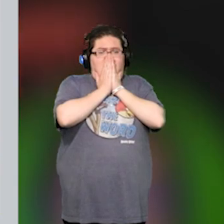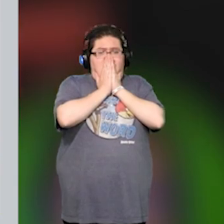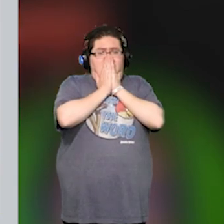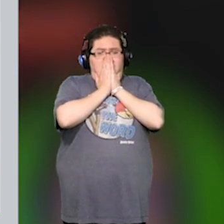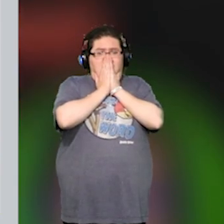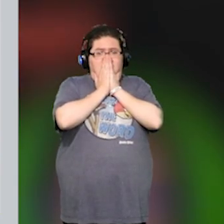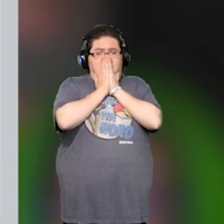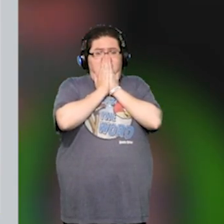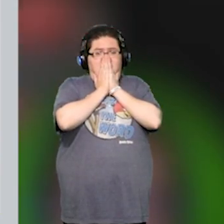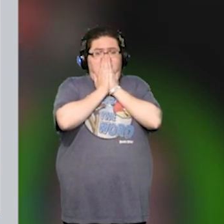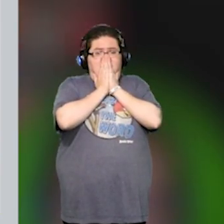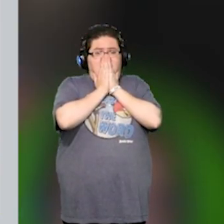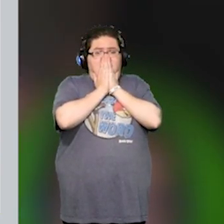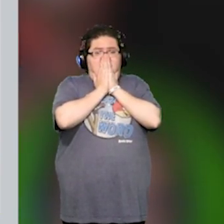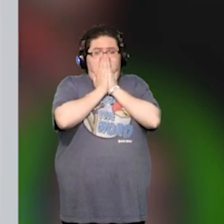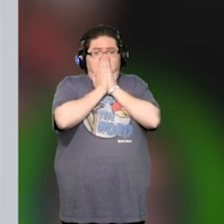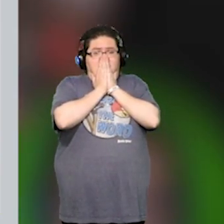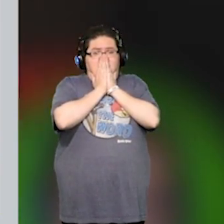Oh my god.